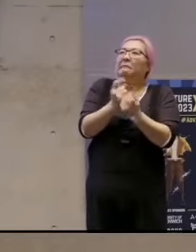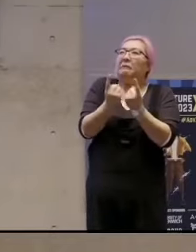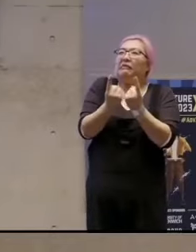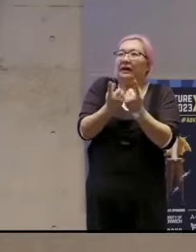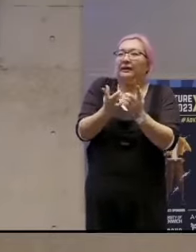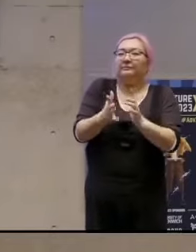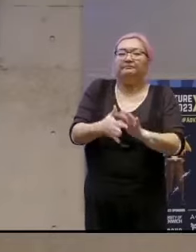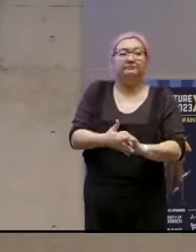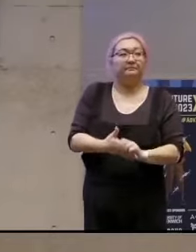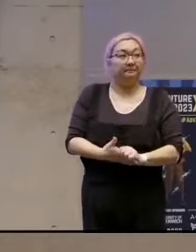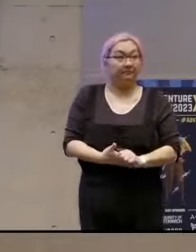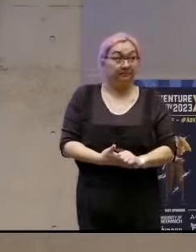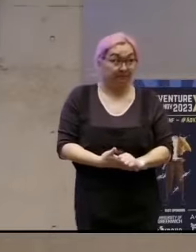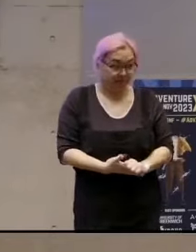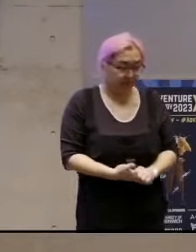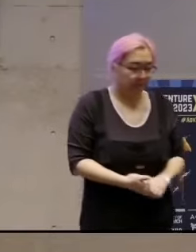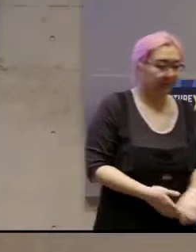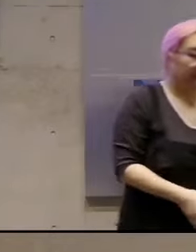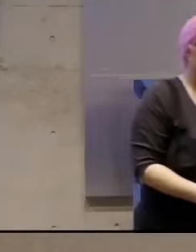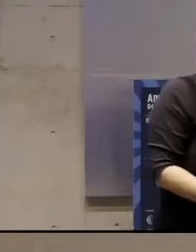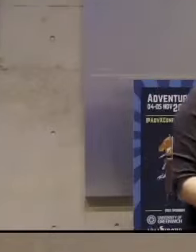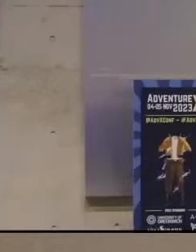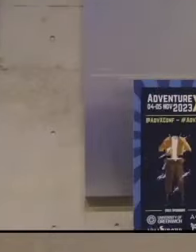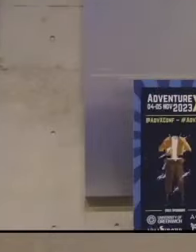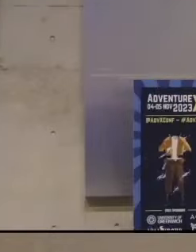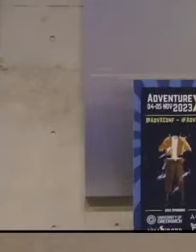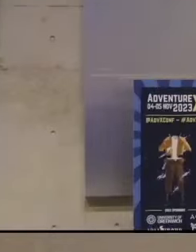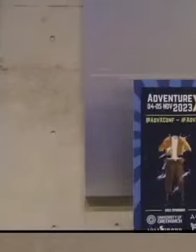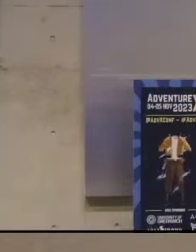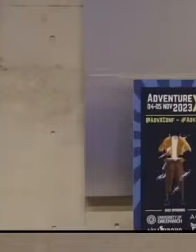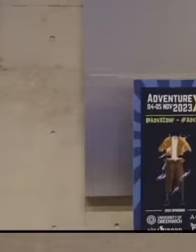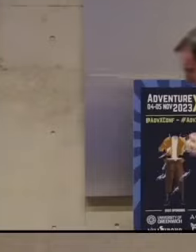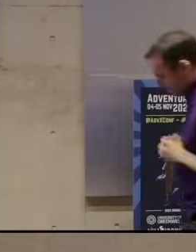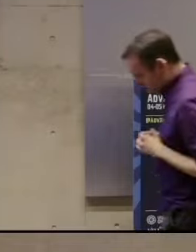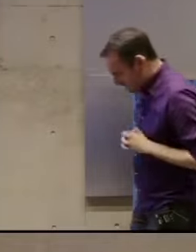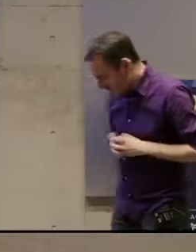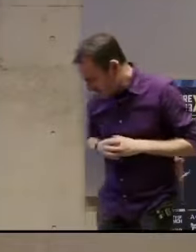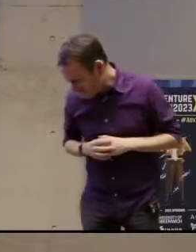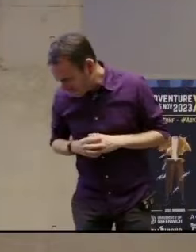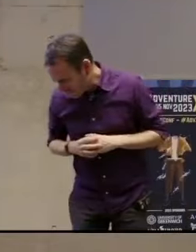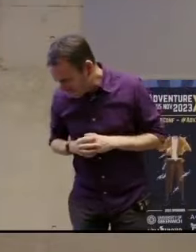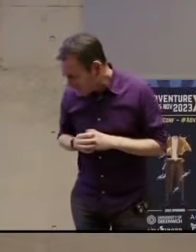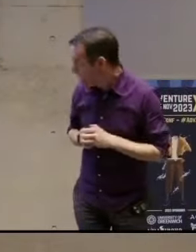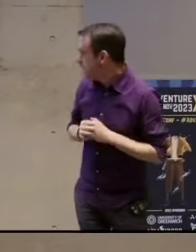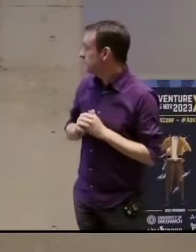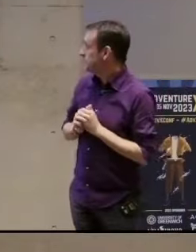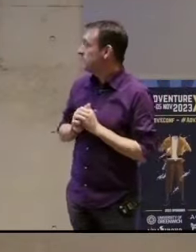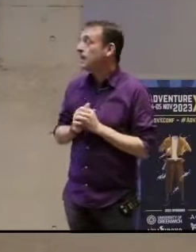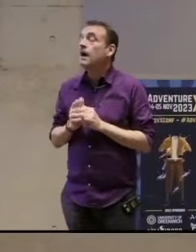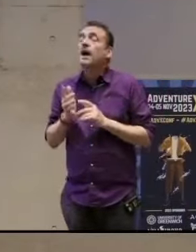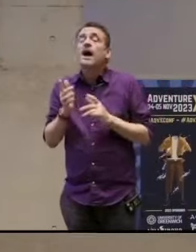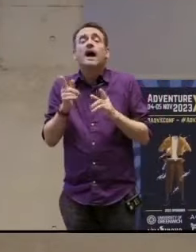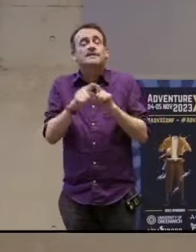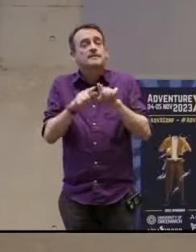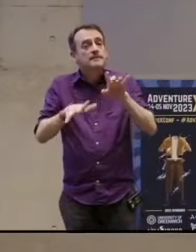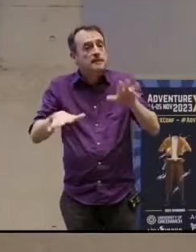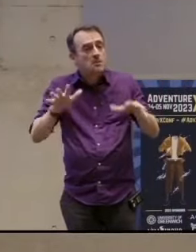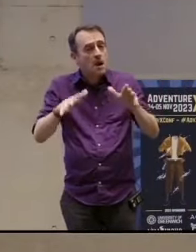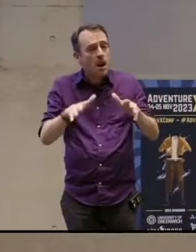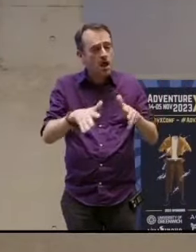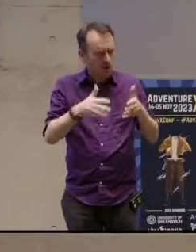And it was ultimately, it was invaluable. So similarly with Windrush Tales, we had